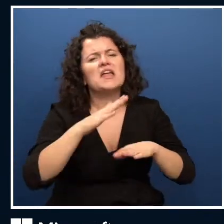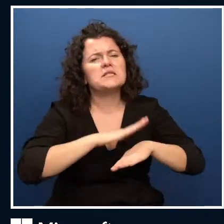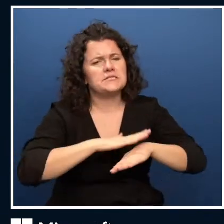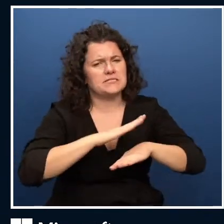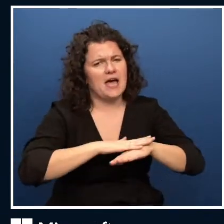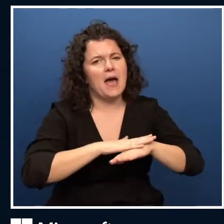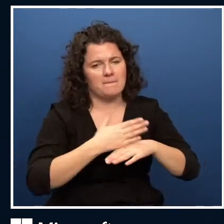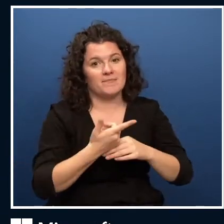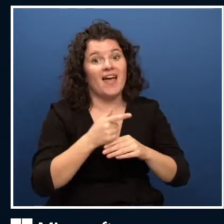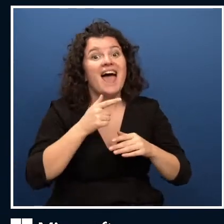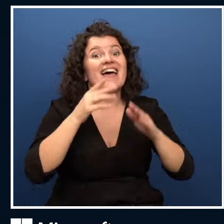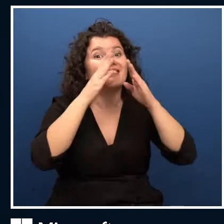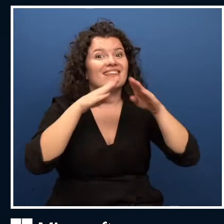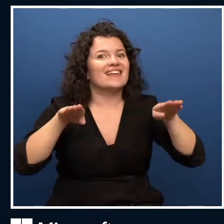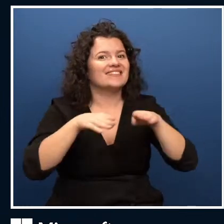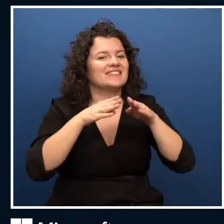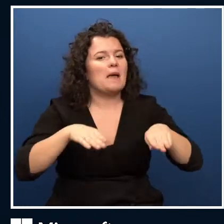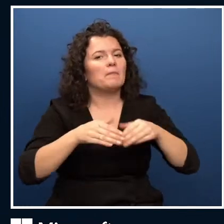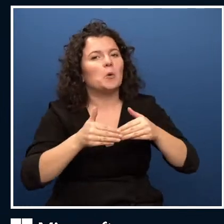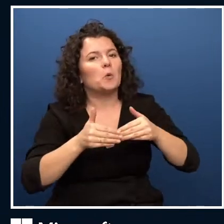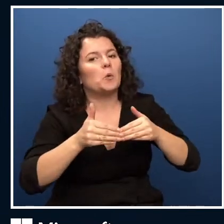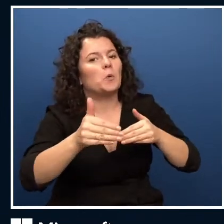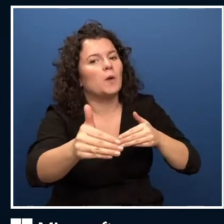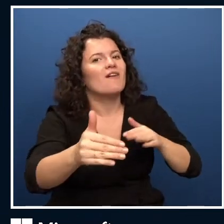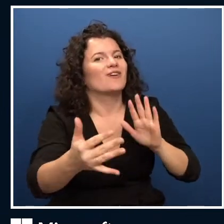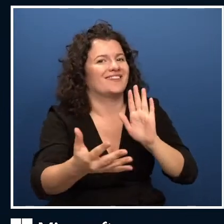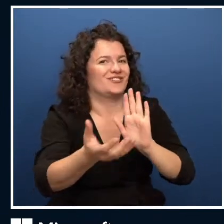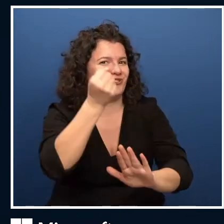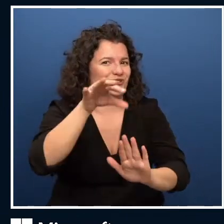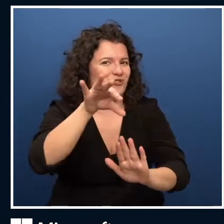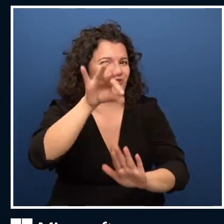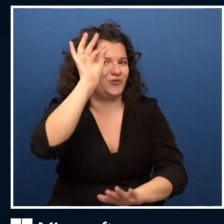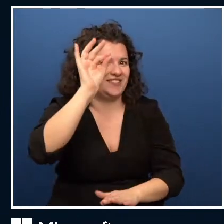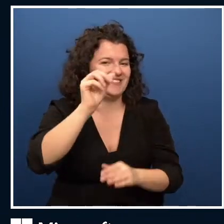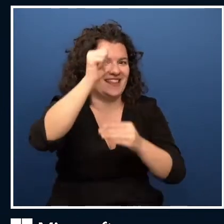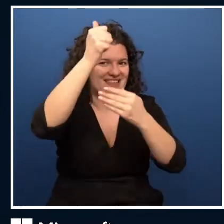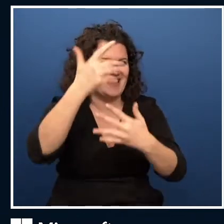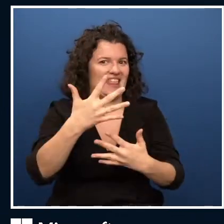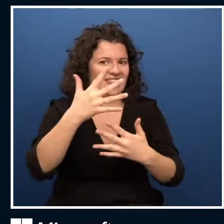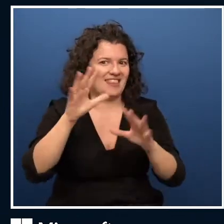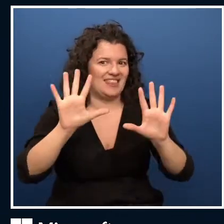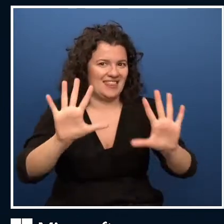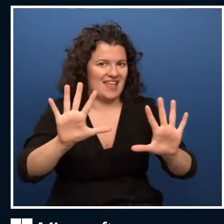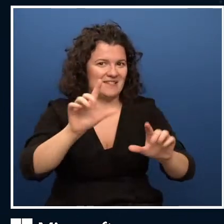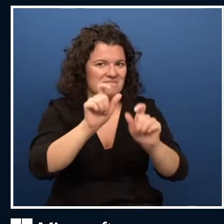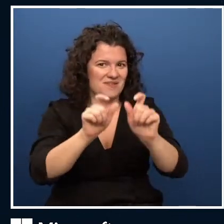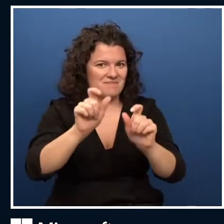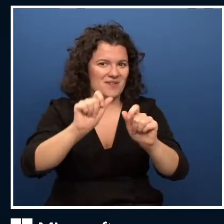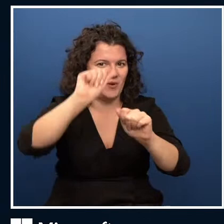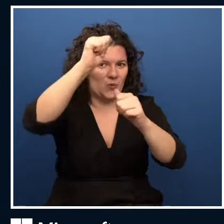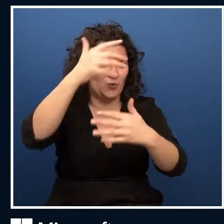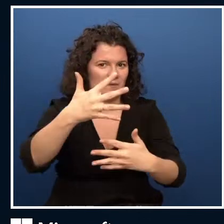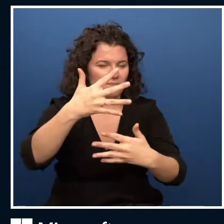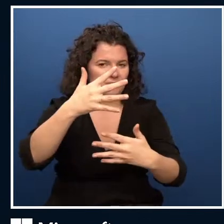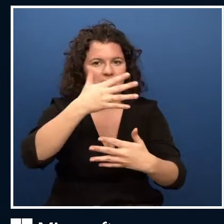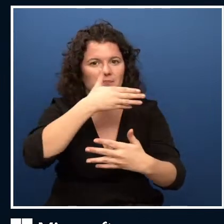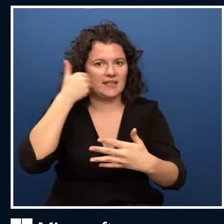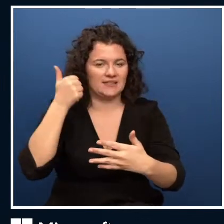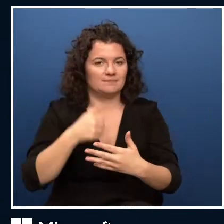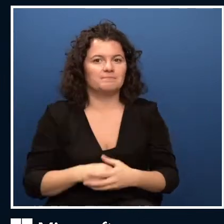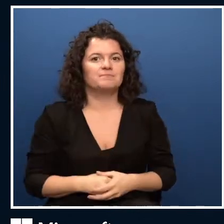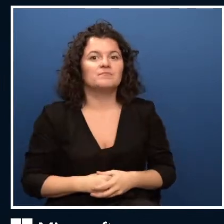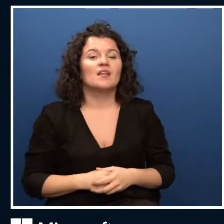December. Okay, so we are on to our last two sessions. It's so great to have everyone continue to